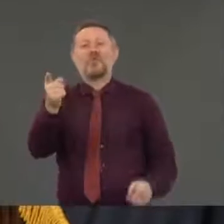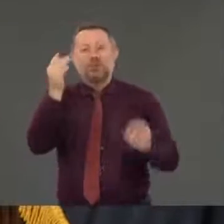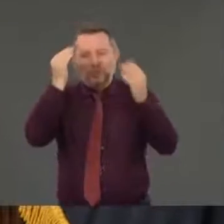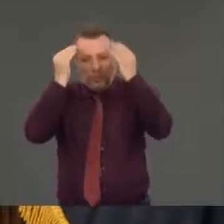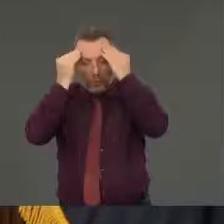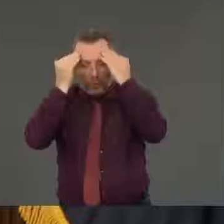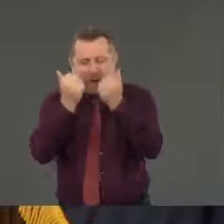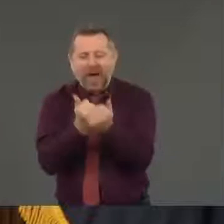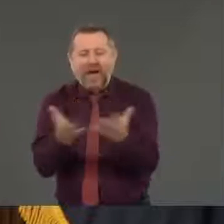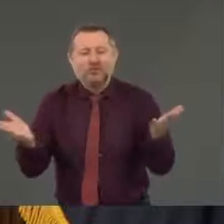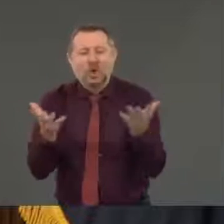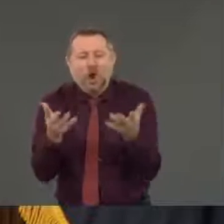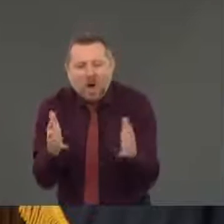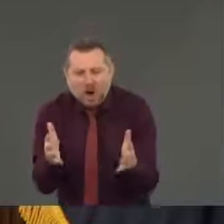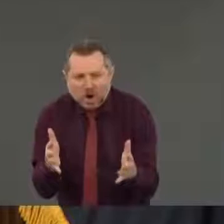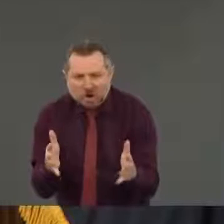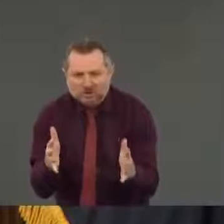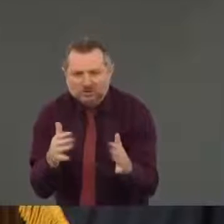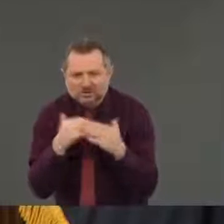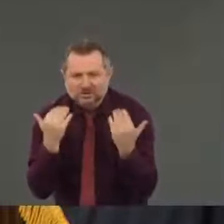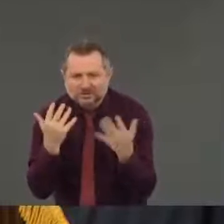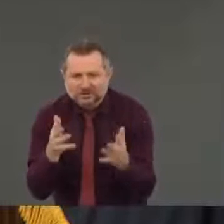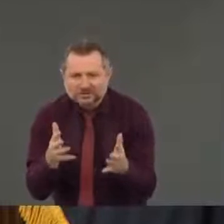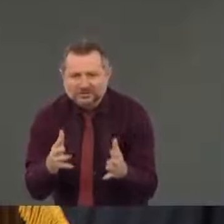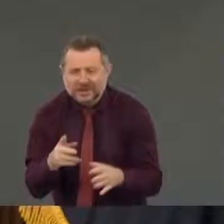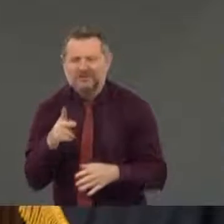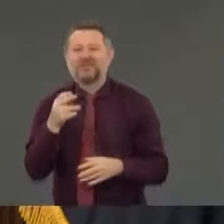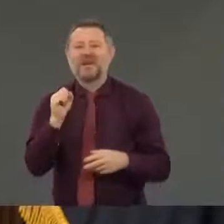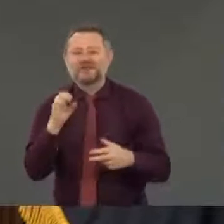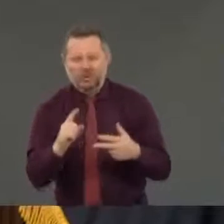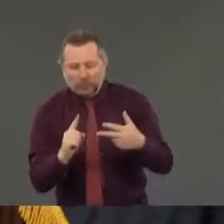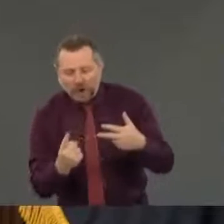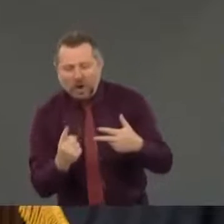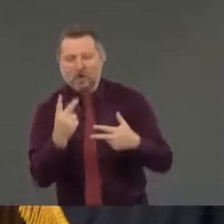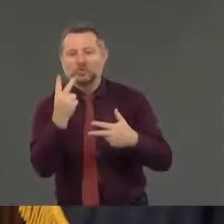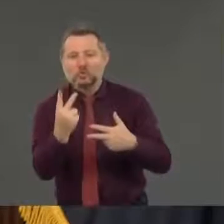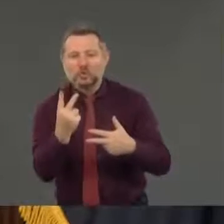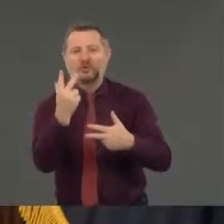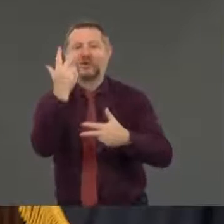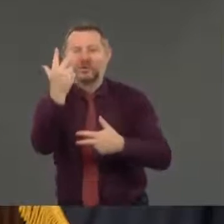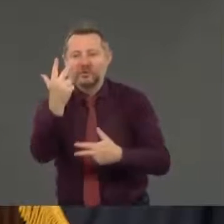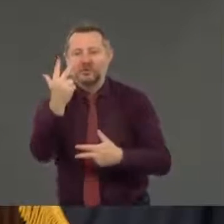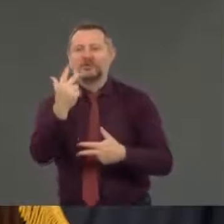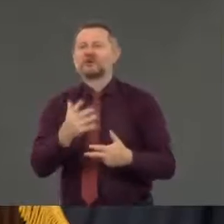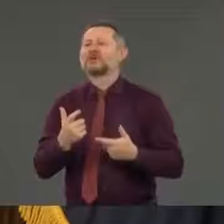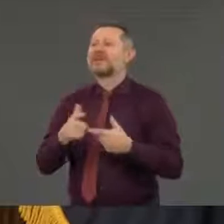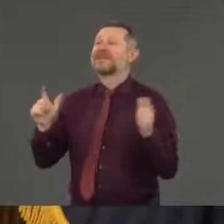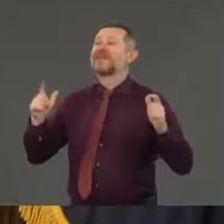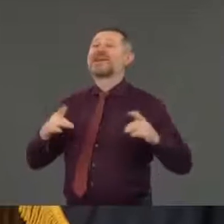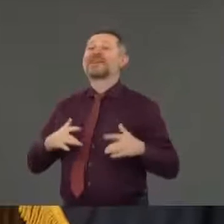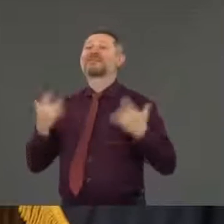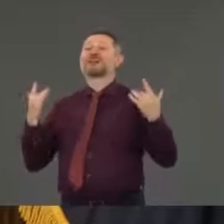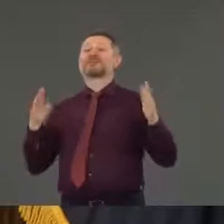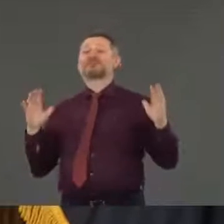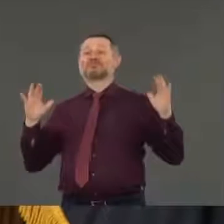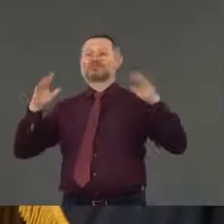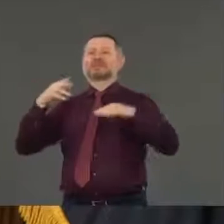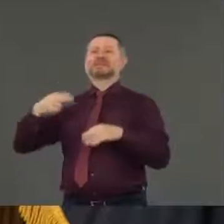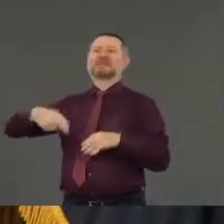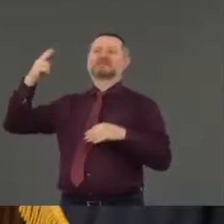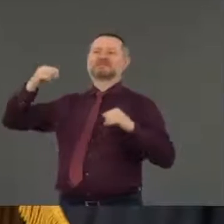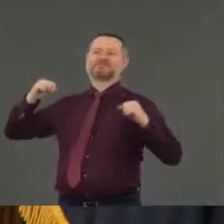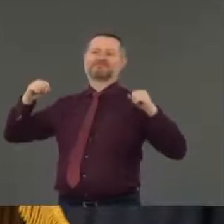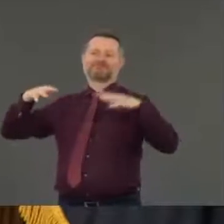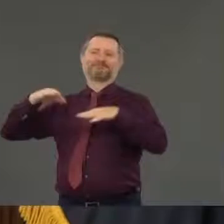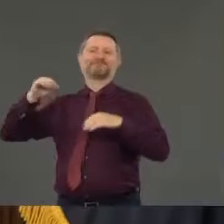the phases of the reopening. They know large-scale events are the most susceptible place and most